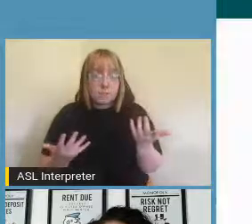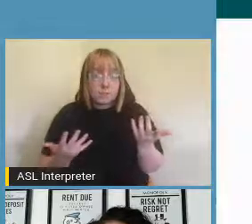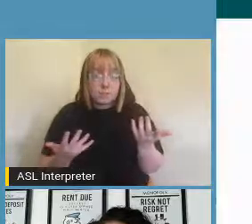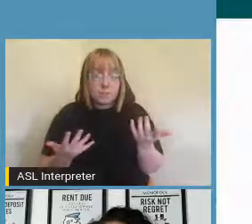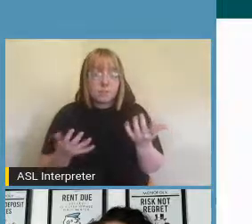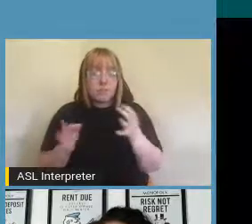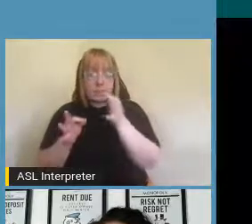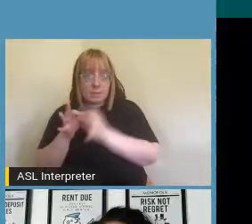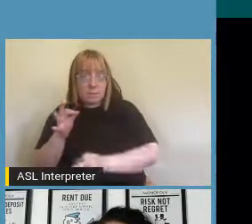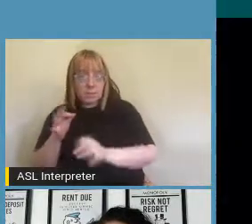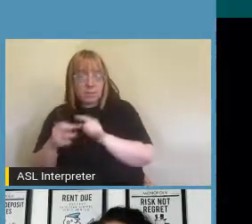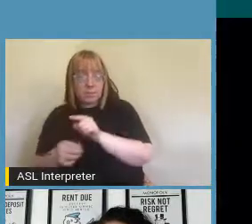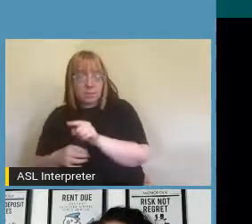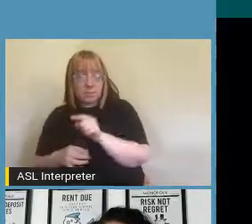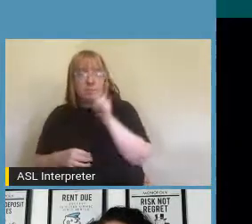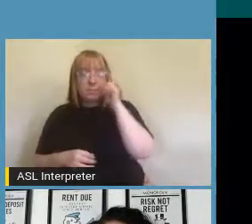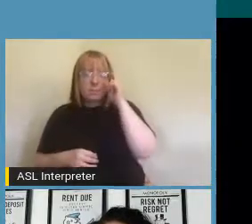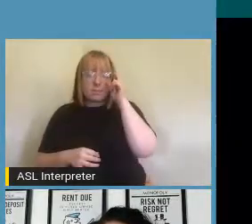kind of a standard,